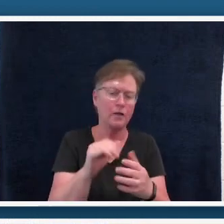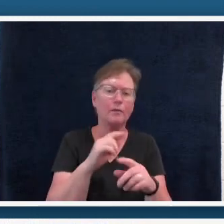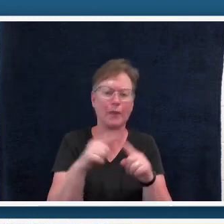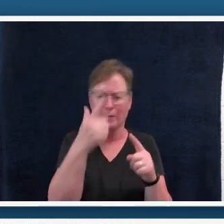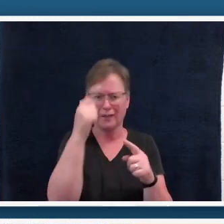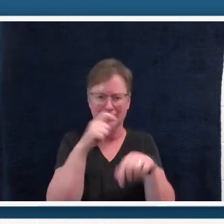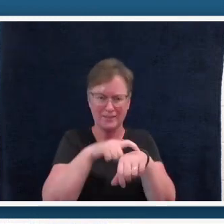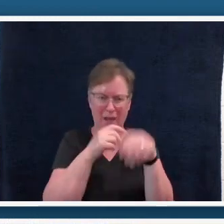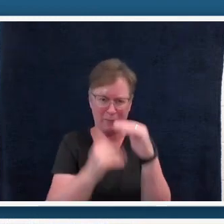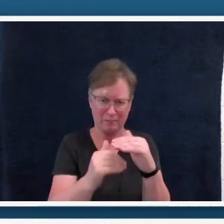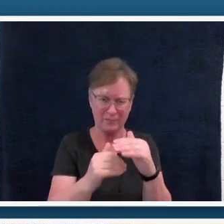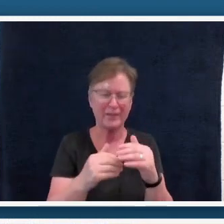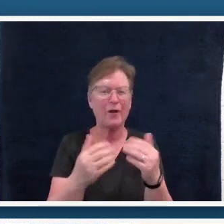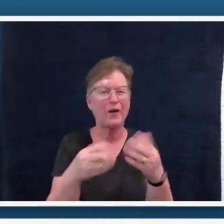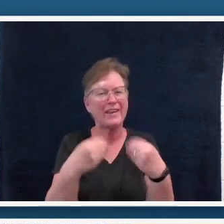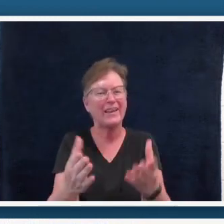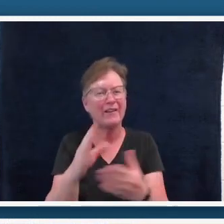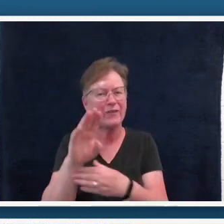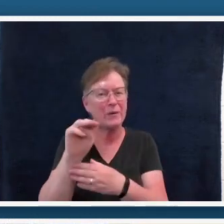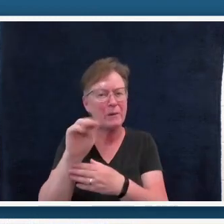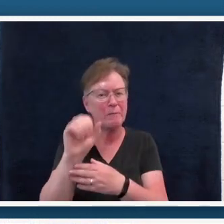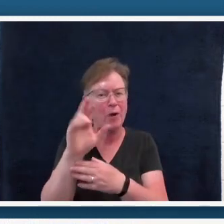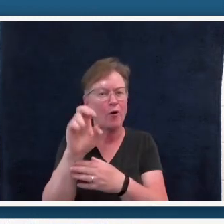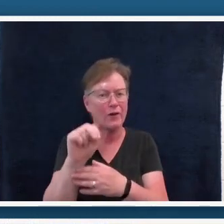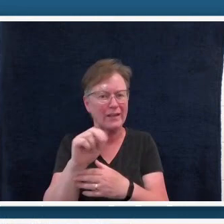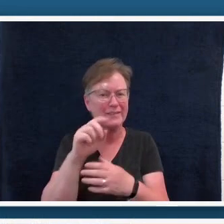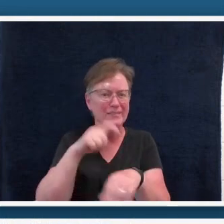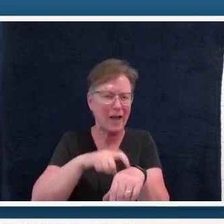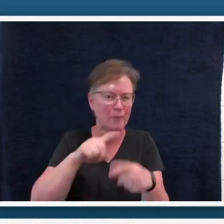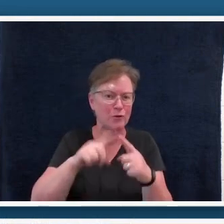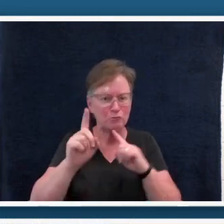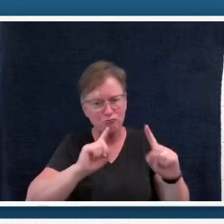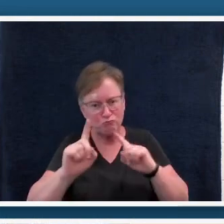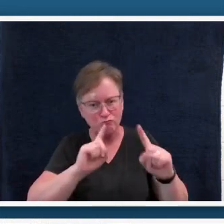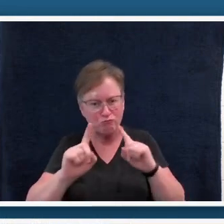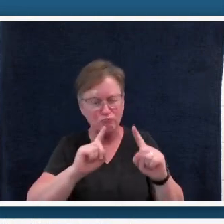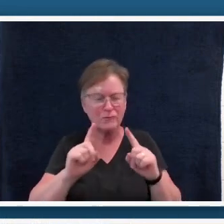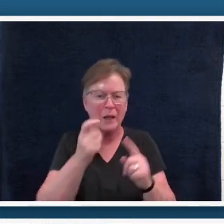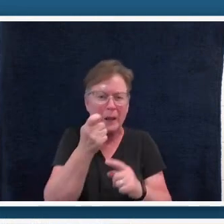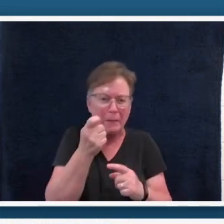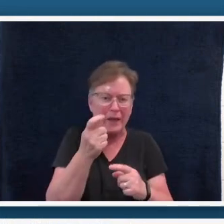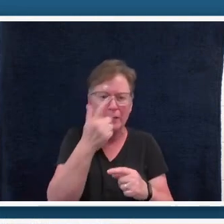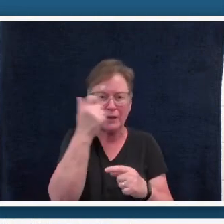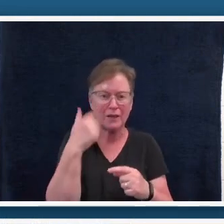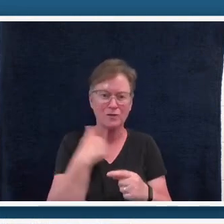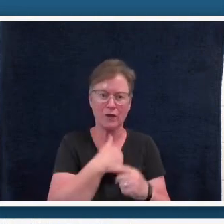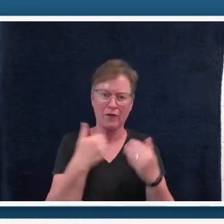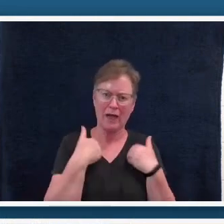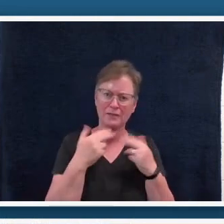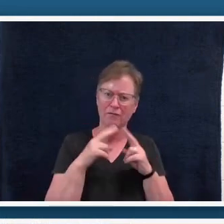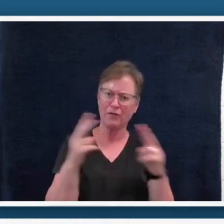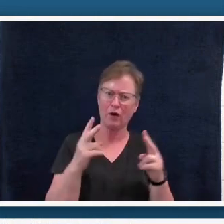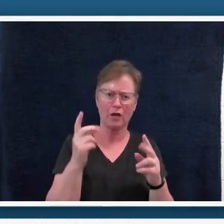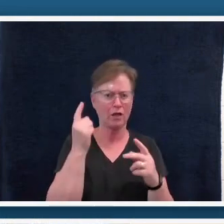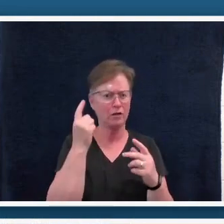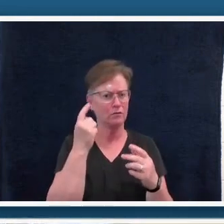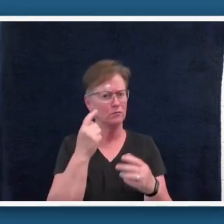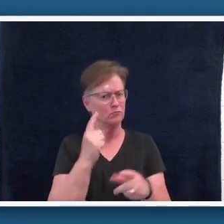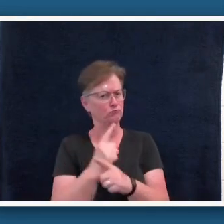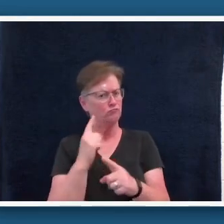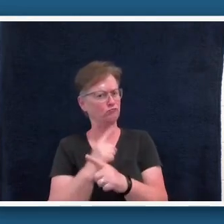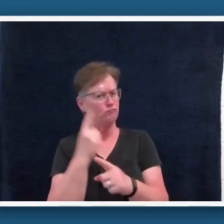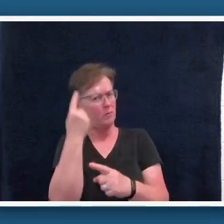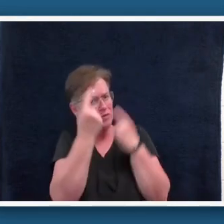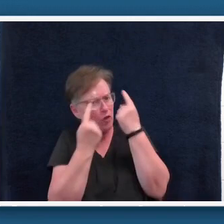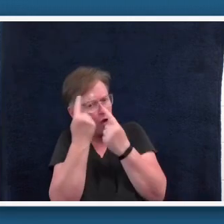sure that Maureen gets time to talk to you all a little bit, because we've had some really thoughtful comments about postage stamps here, but she's going to transition and talk to